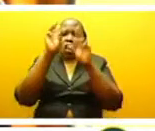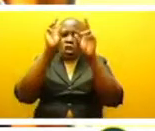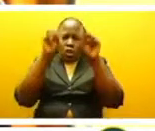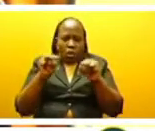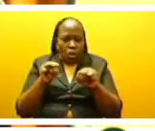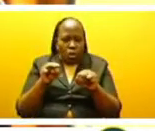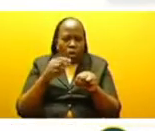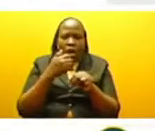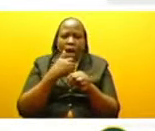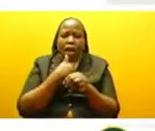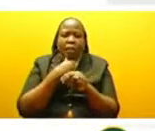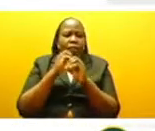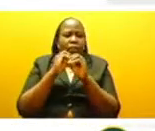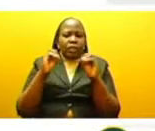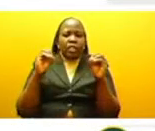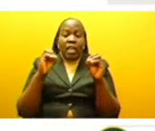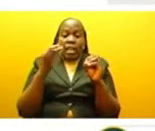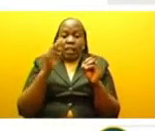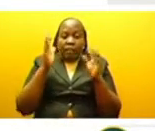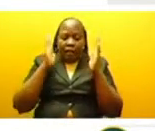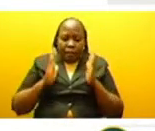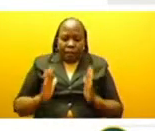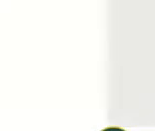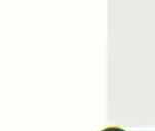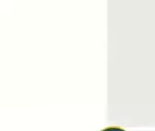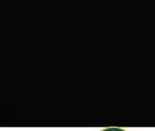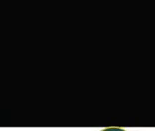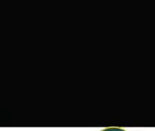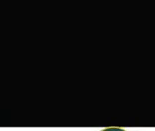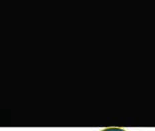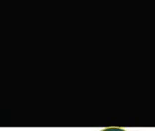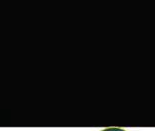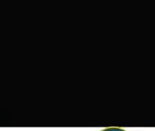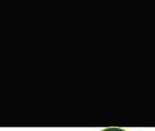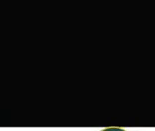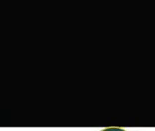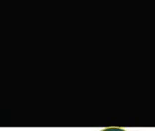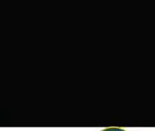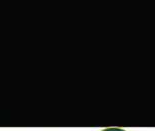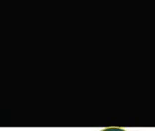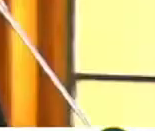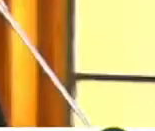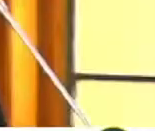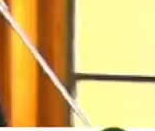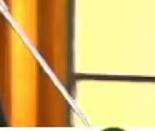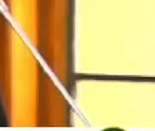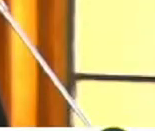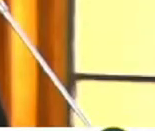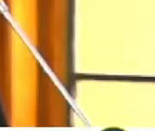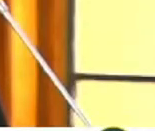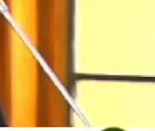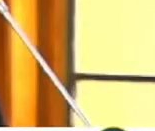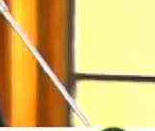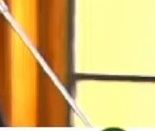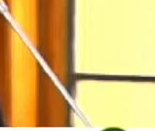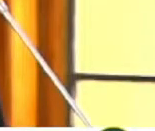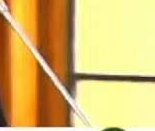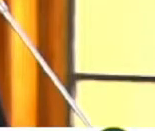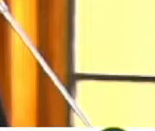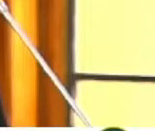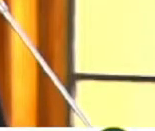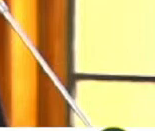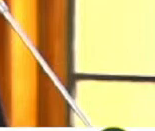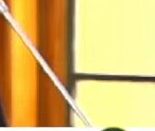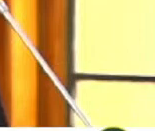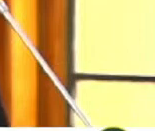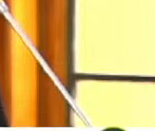is very important. If someone comes into our polling station, we give him all the 6 ballot papers. He can do whatever we want with